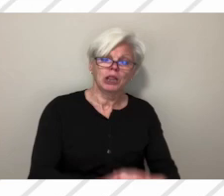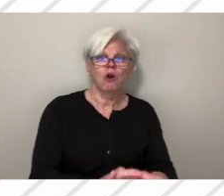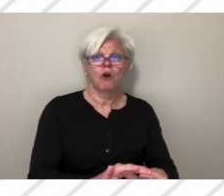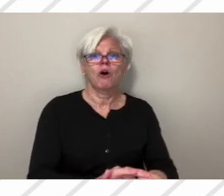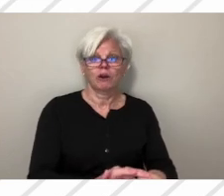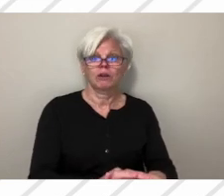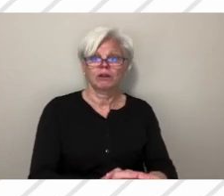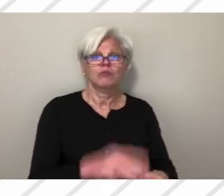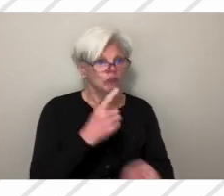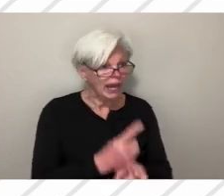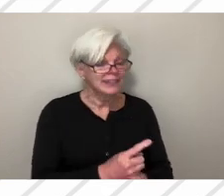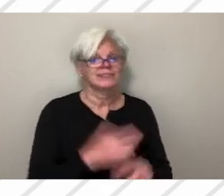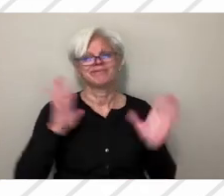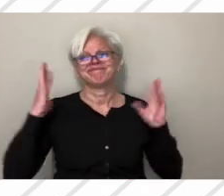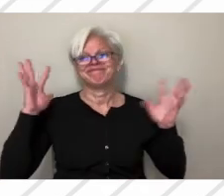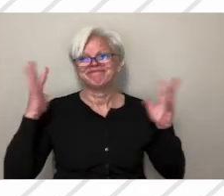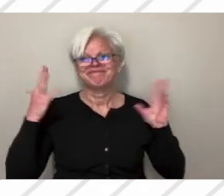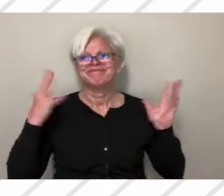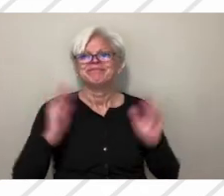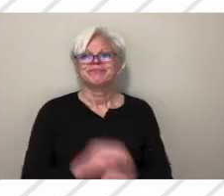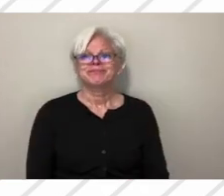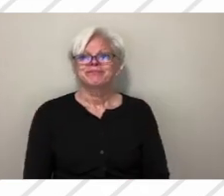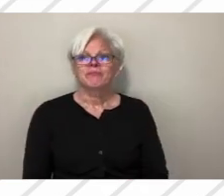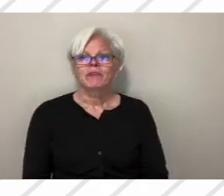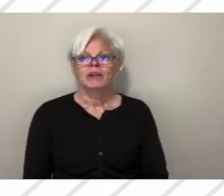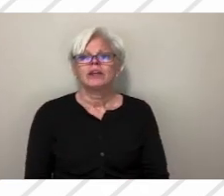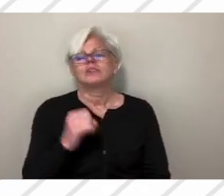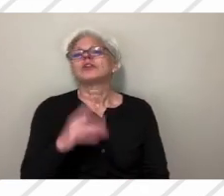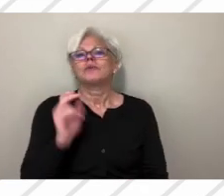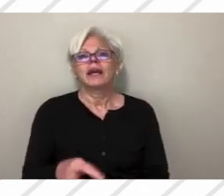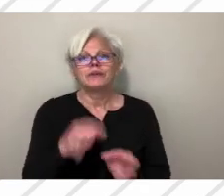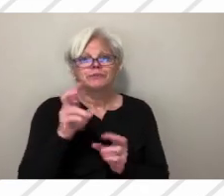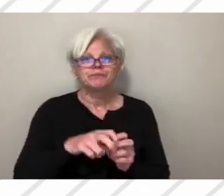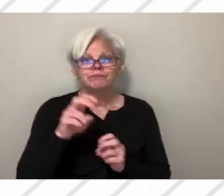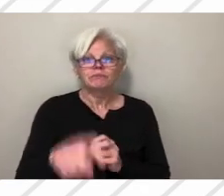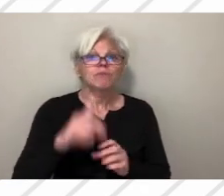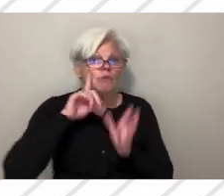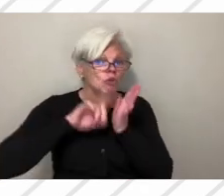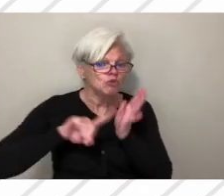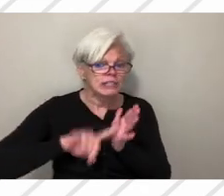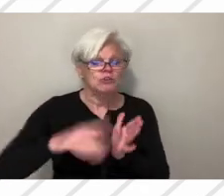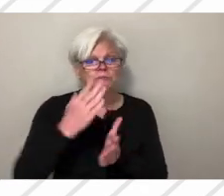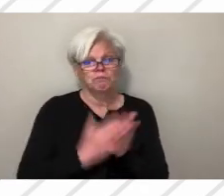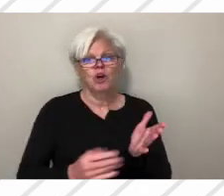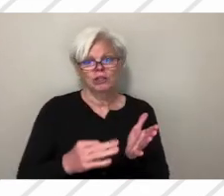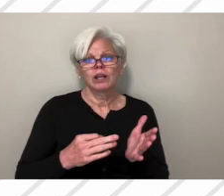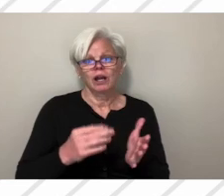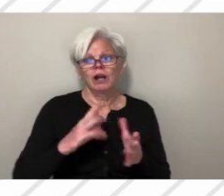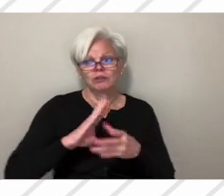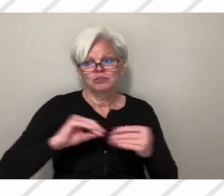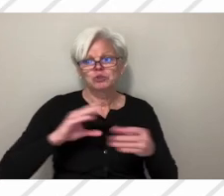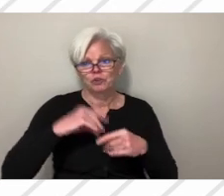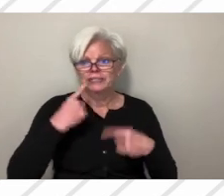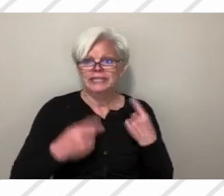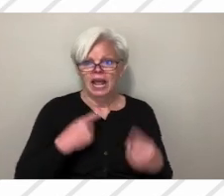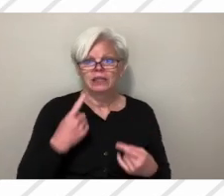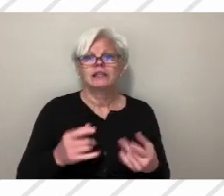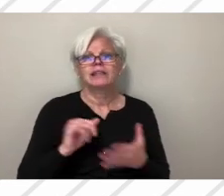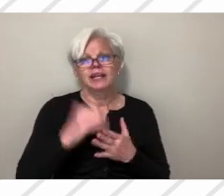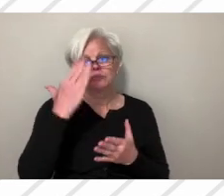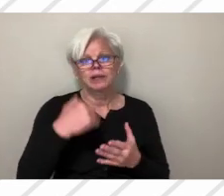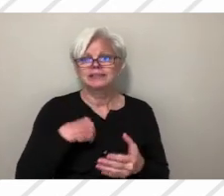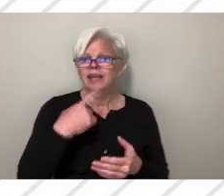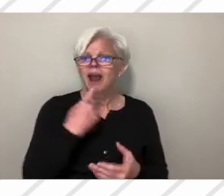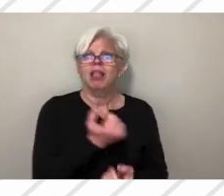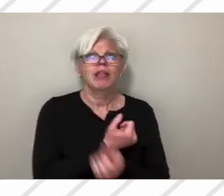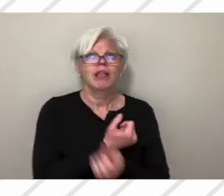right? And so fast forward, research then is a part of storytelling. And so I'm like, so I say I love to tell this